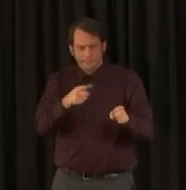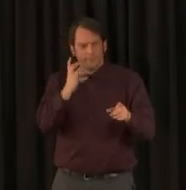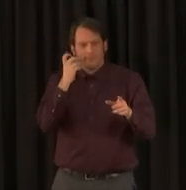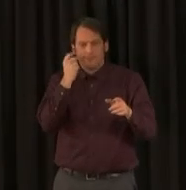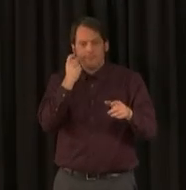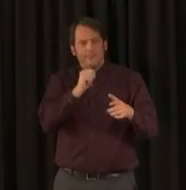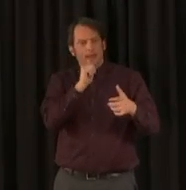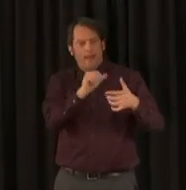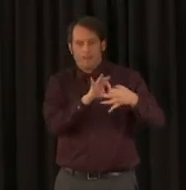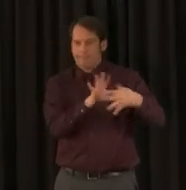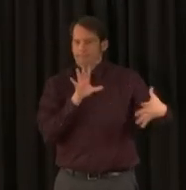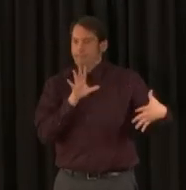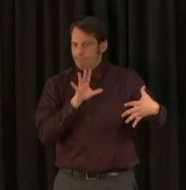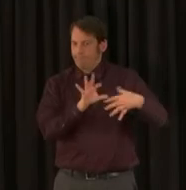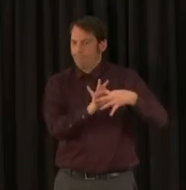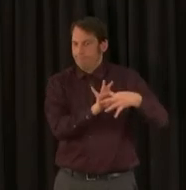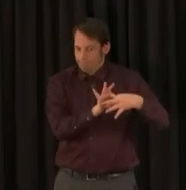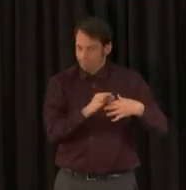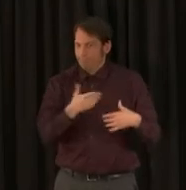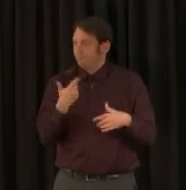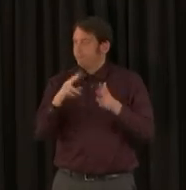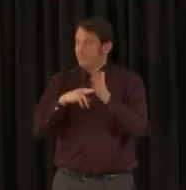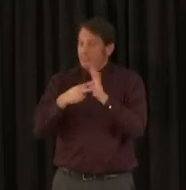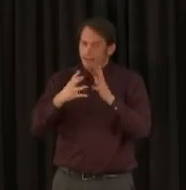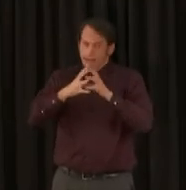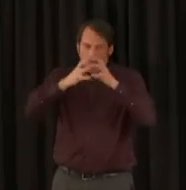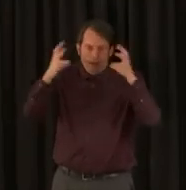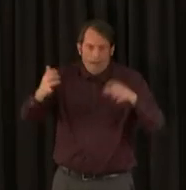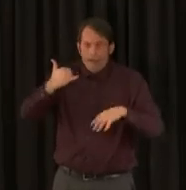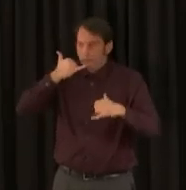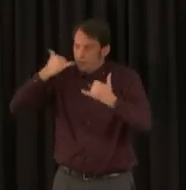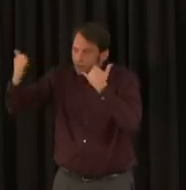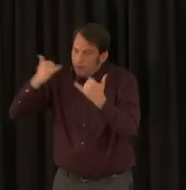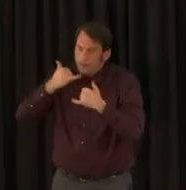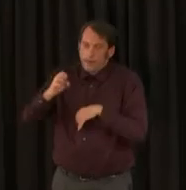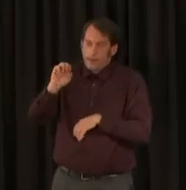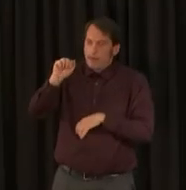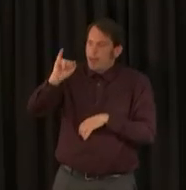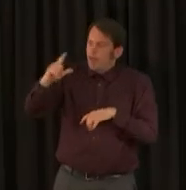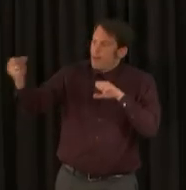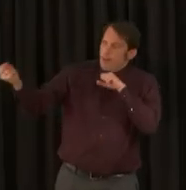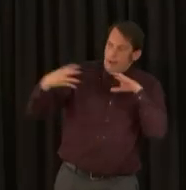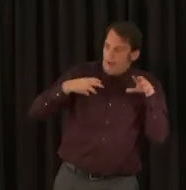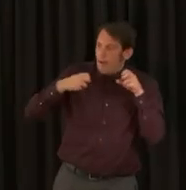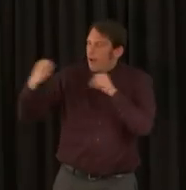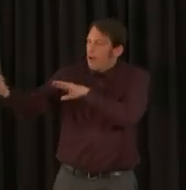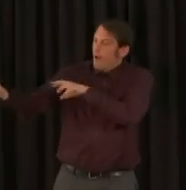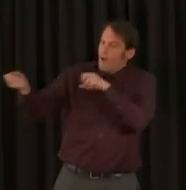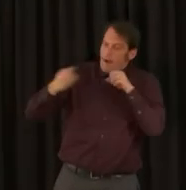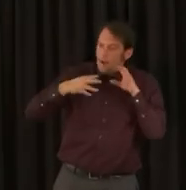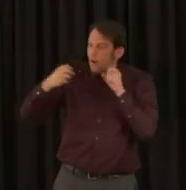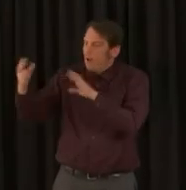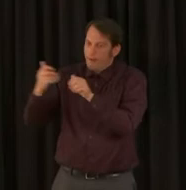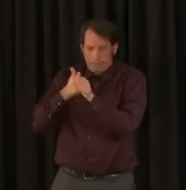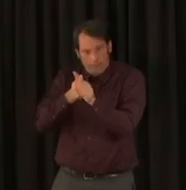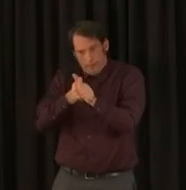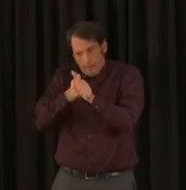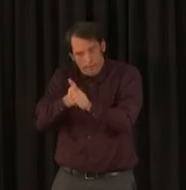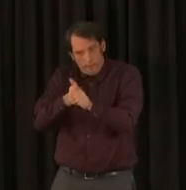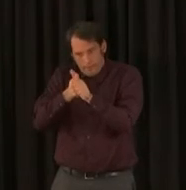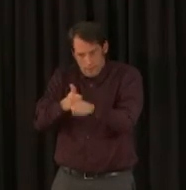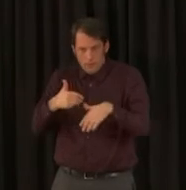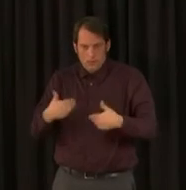and constantly email and call and leave messages. So that's how we did it, and it really